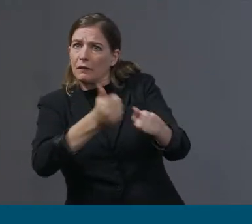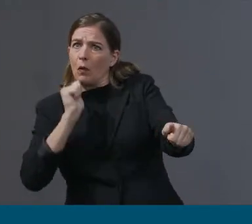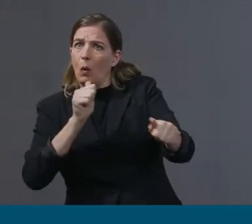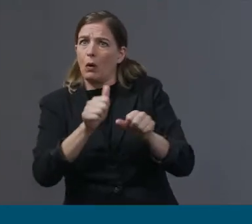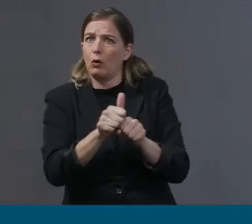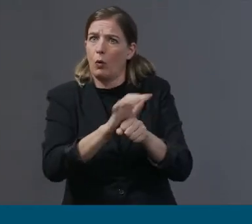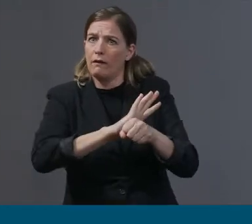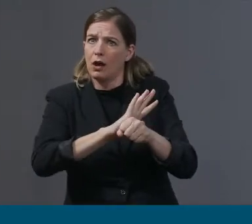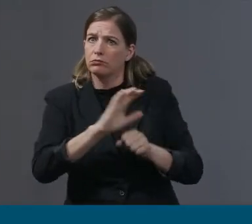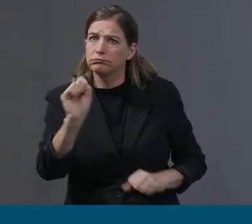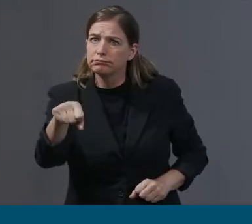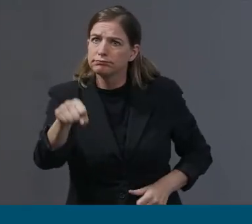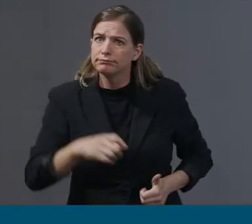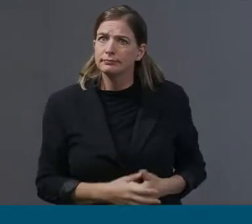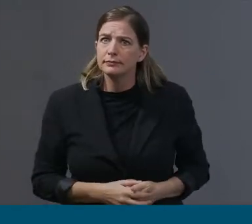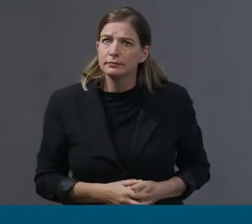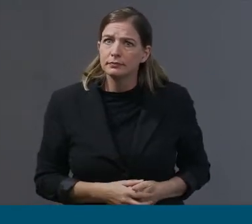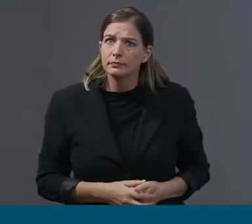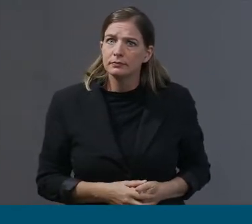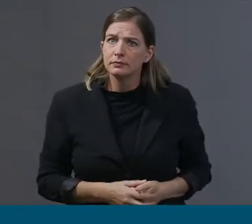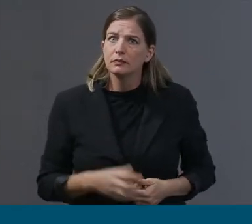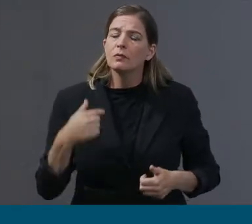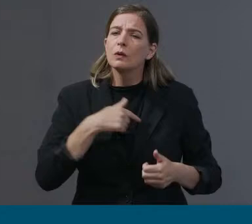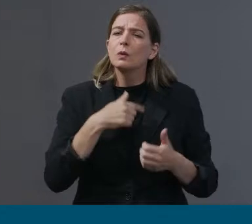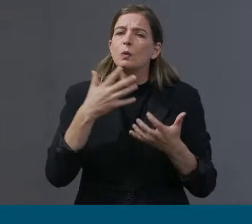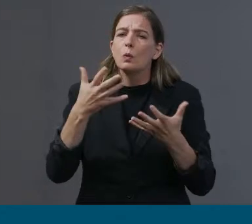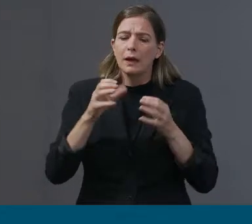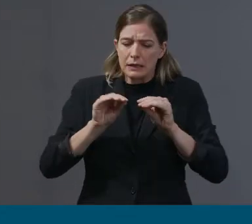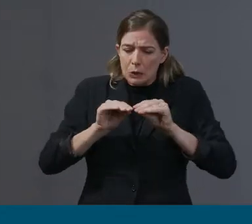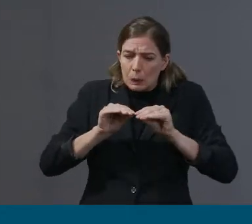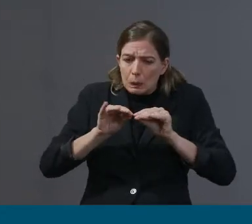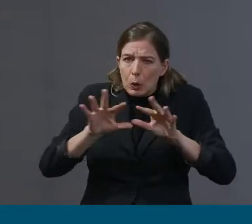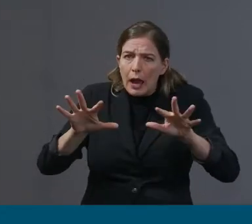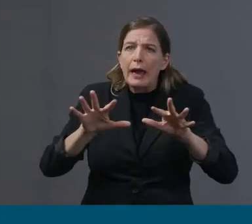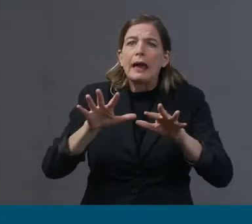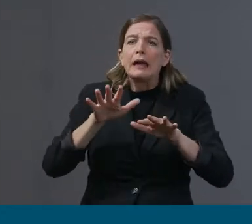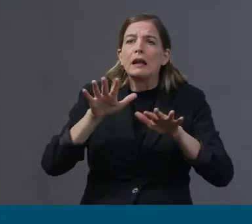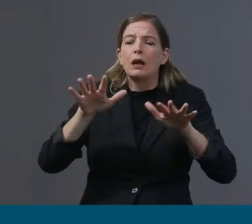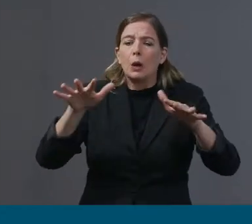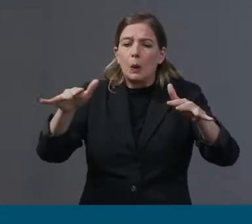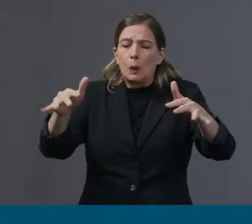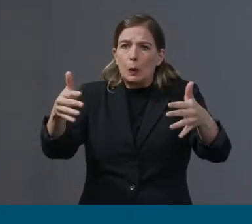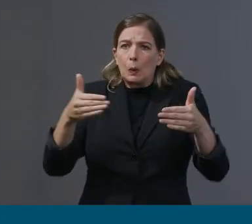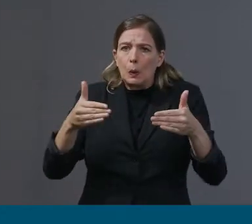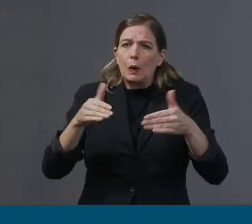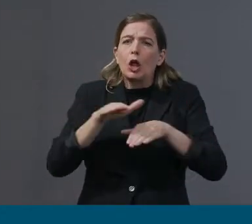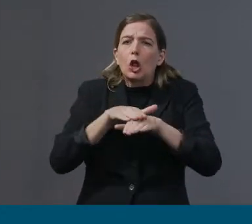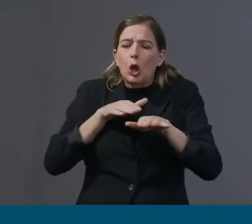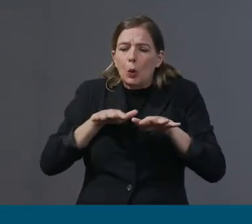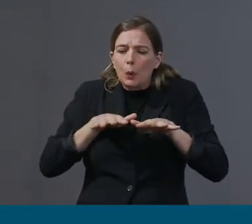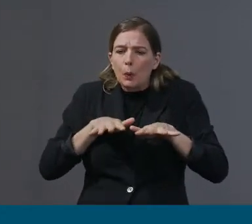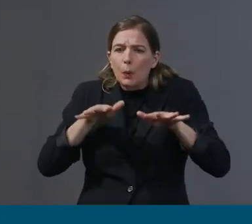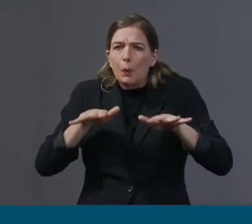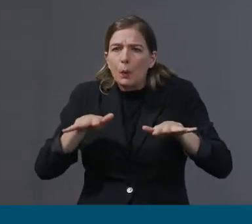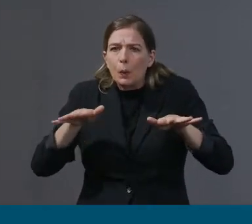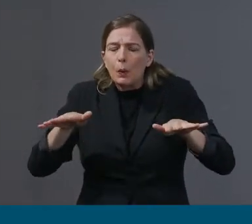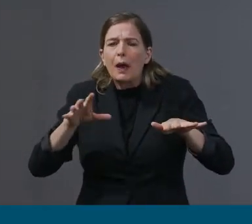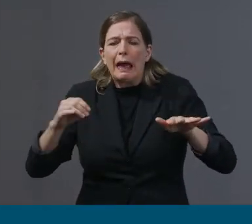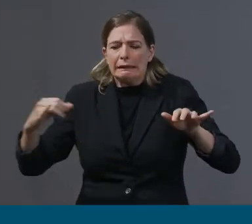We want to slow and contain the spread. We have successfully slowed the spread